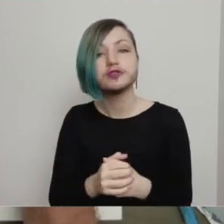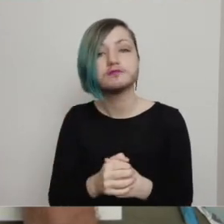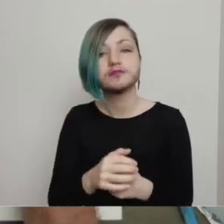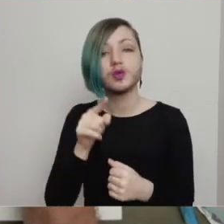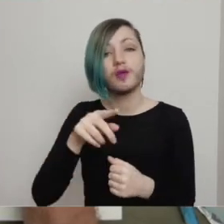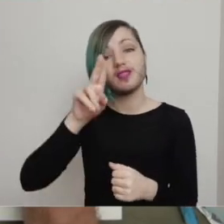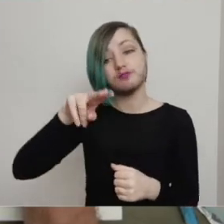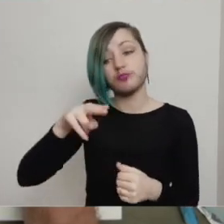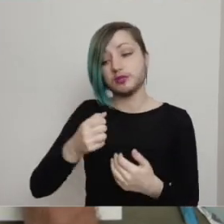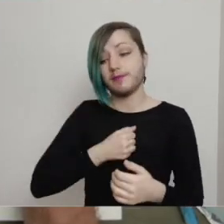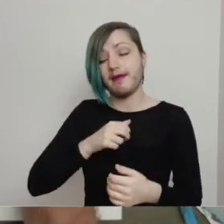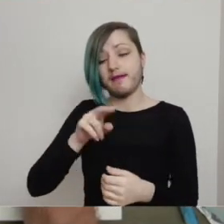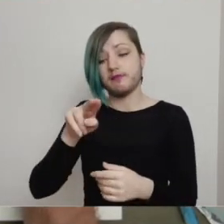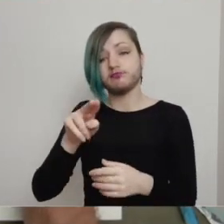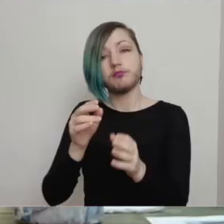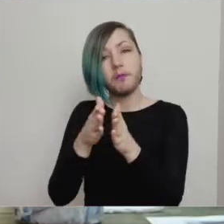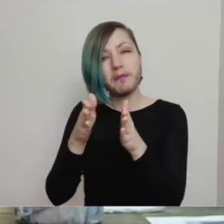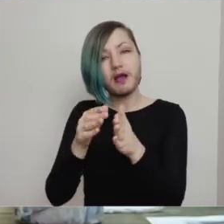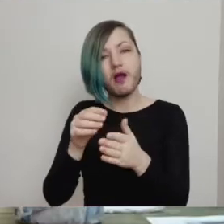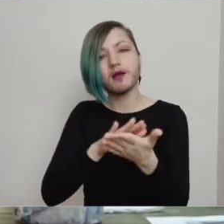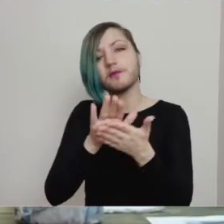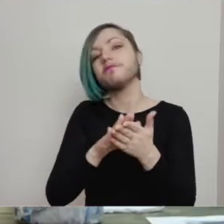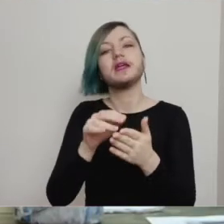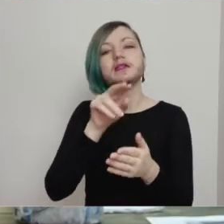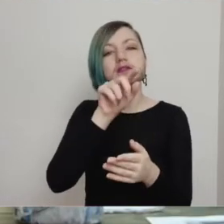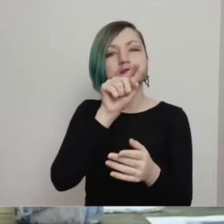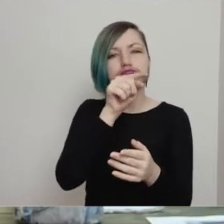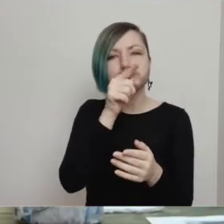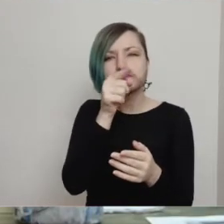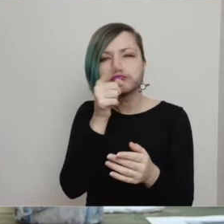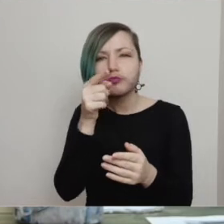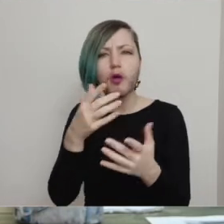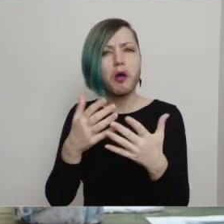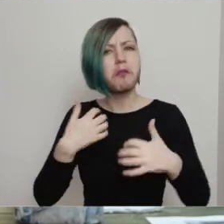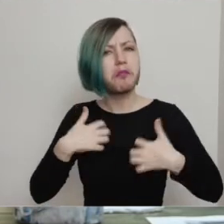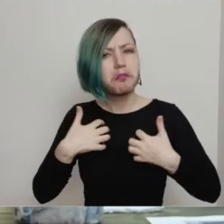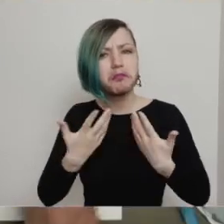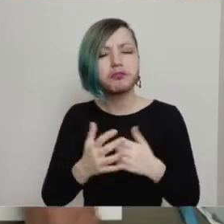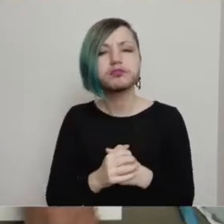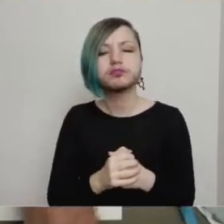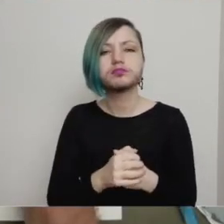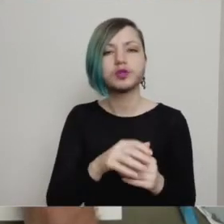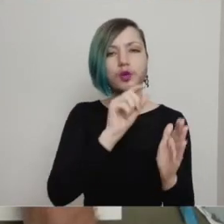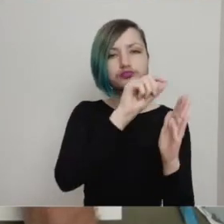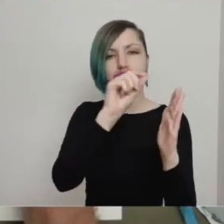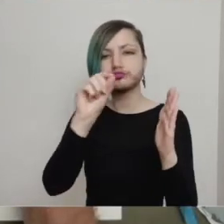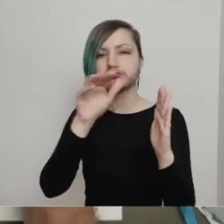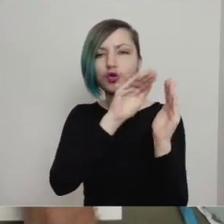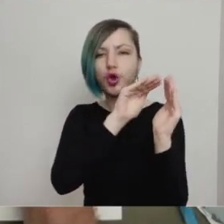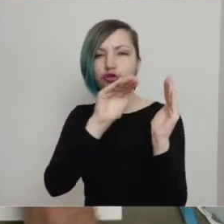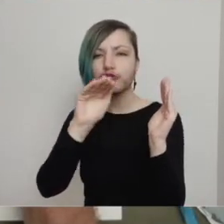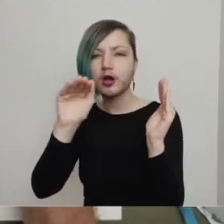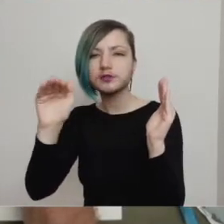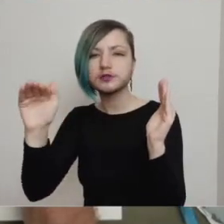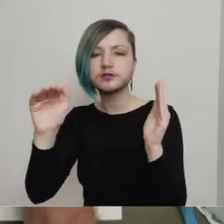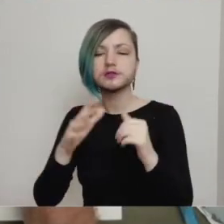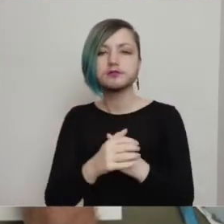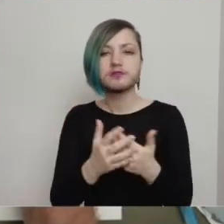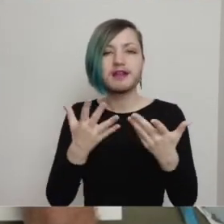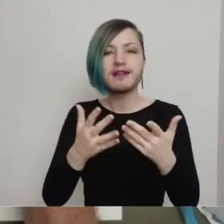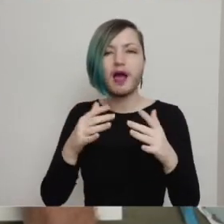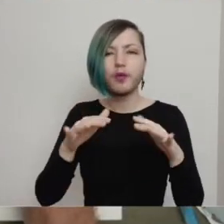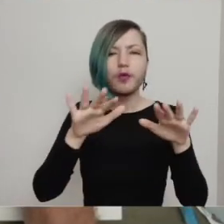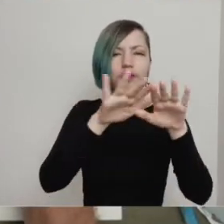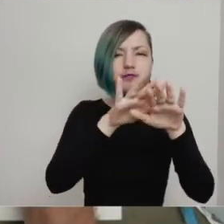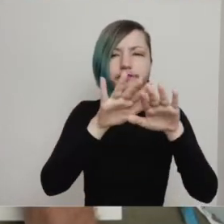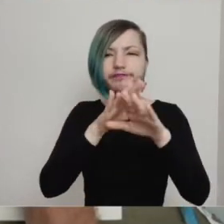bigger brush, so you're getting these kind of really nice, interesting marks. Once I've gone across, I'm just going to come back and fill in a few areas here